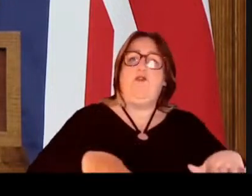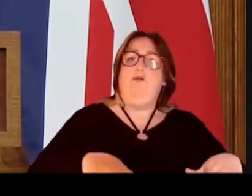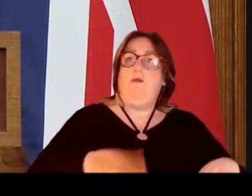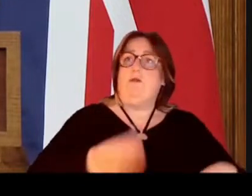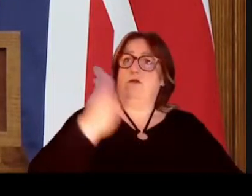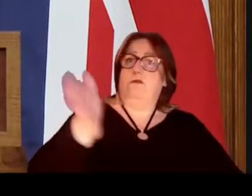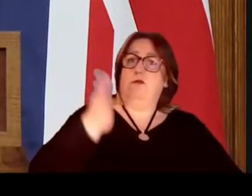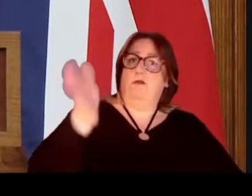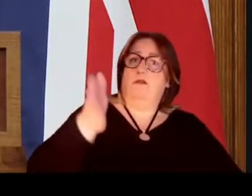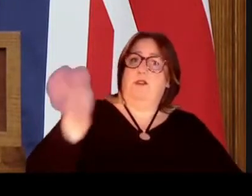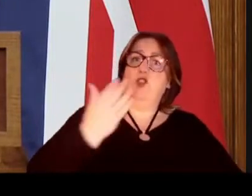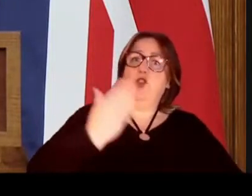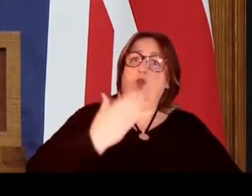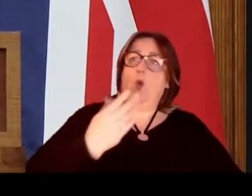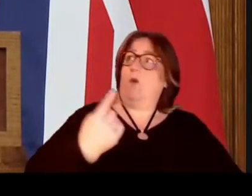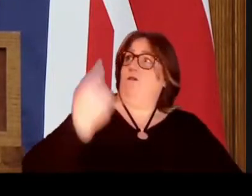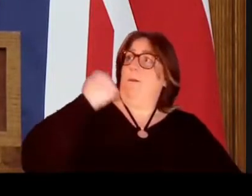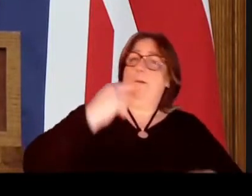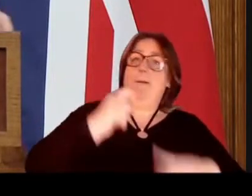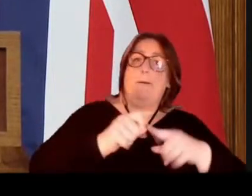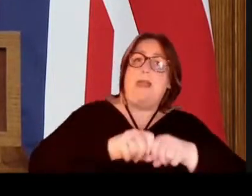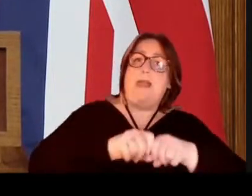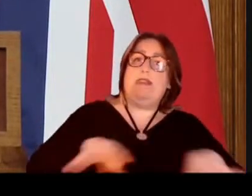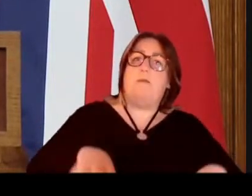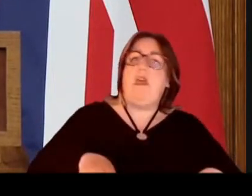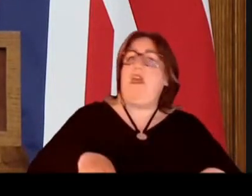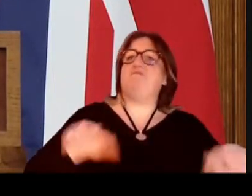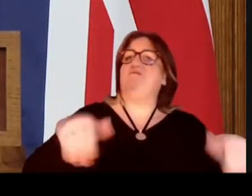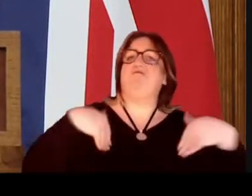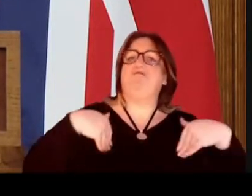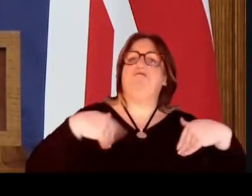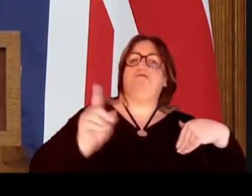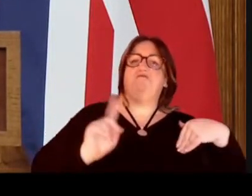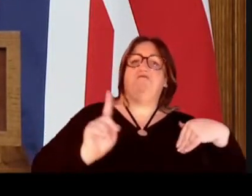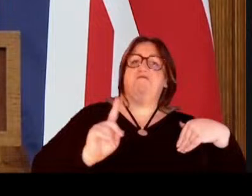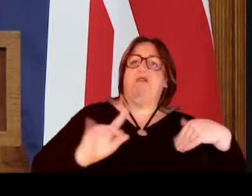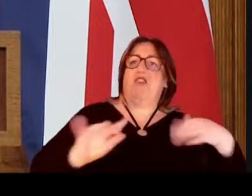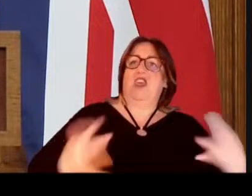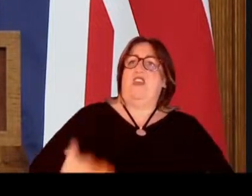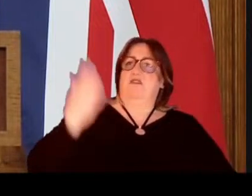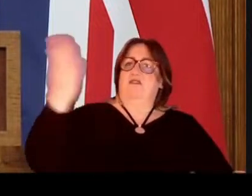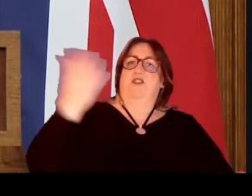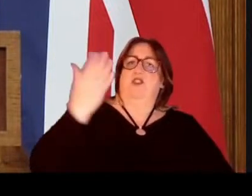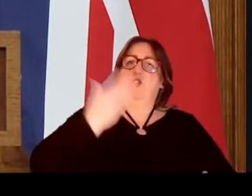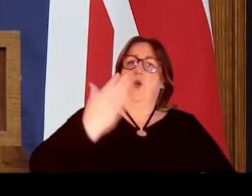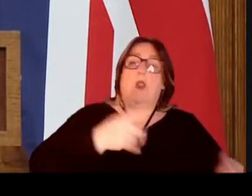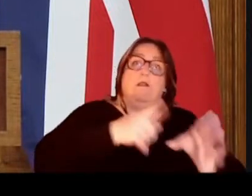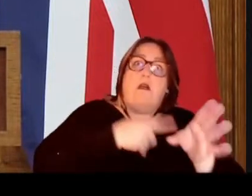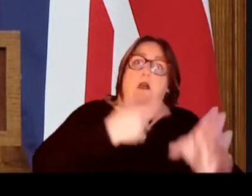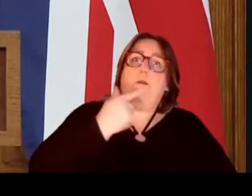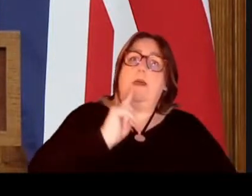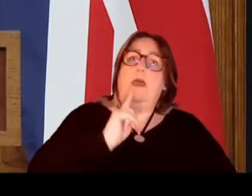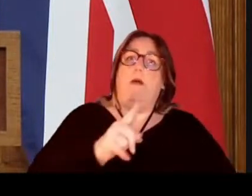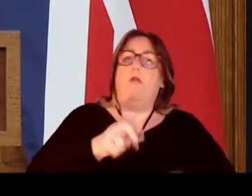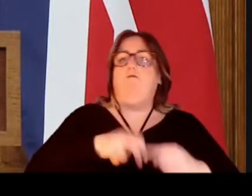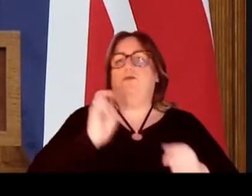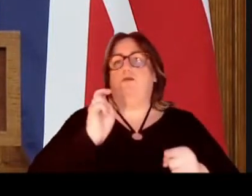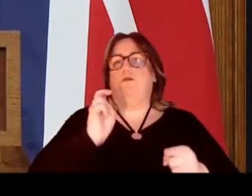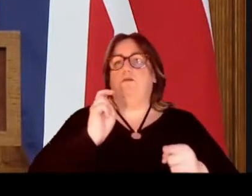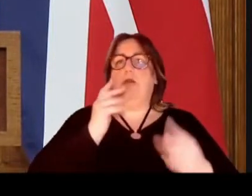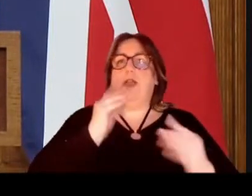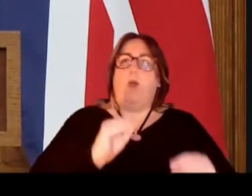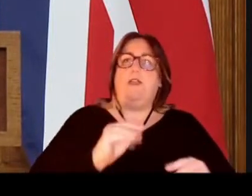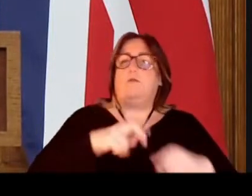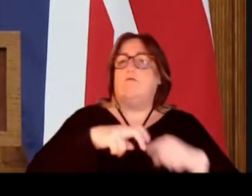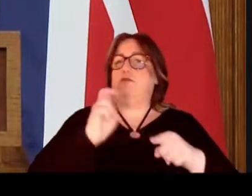the pandemic. Young people who've opted out of work or education. More and